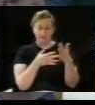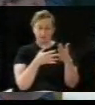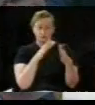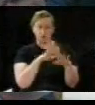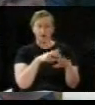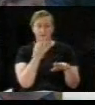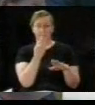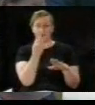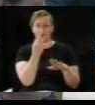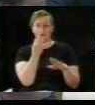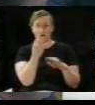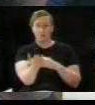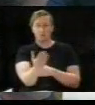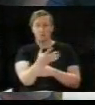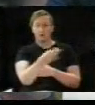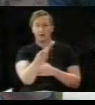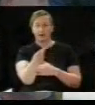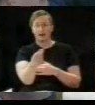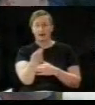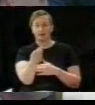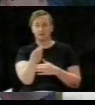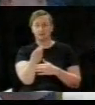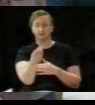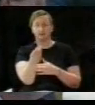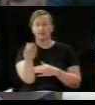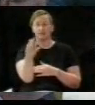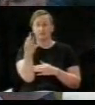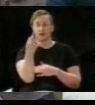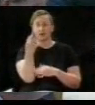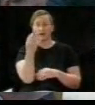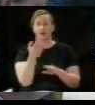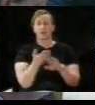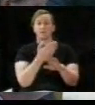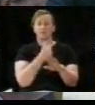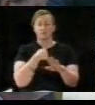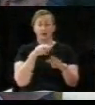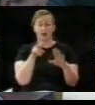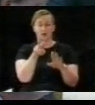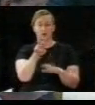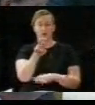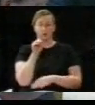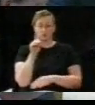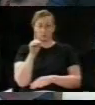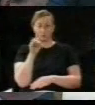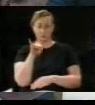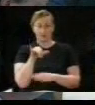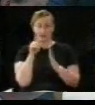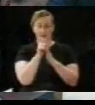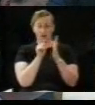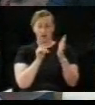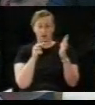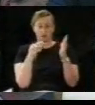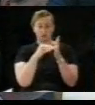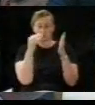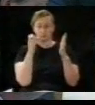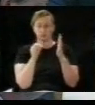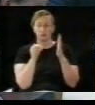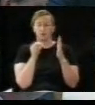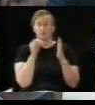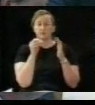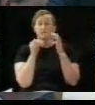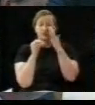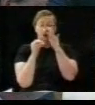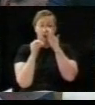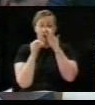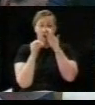and all day on Friday, the day before I withdrew the lawsuit, the day before I was asked to withdraw the lawsuit. The deposition notices